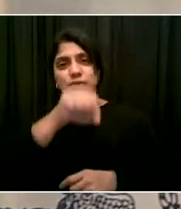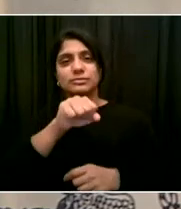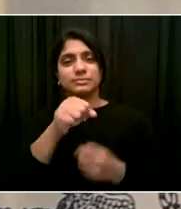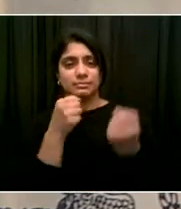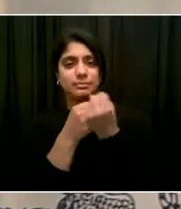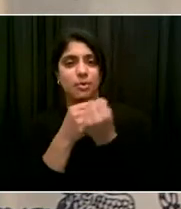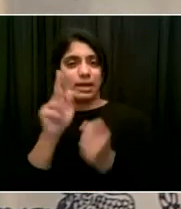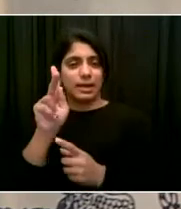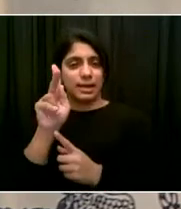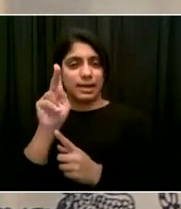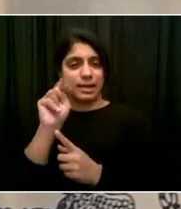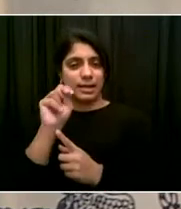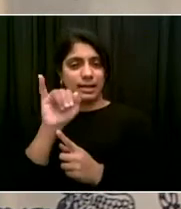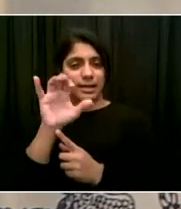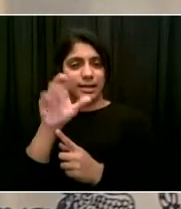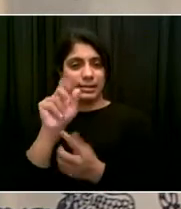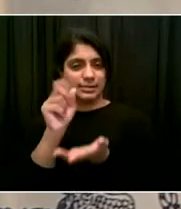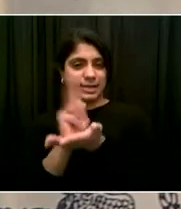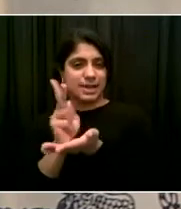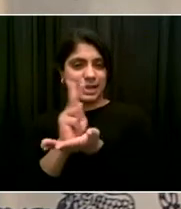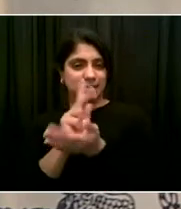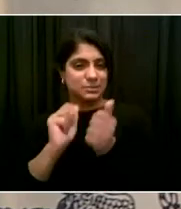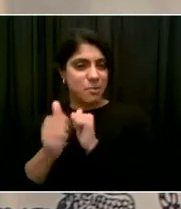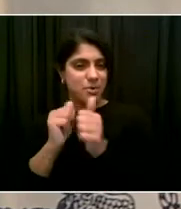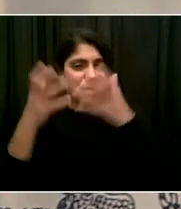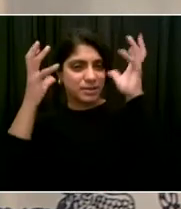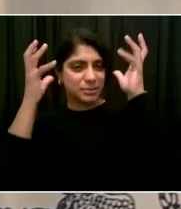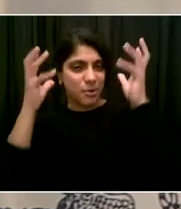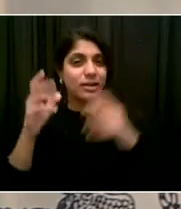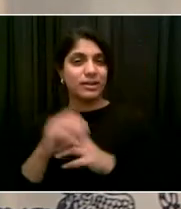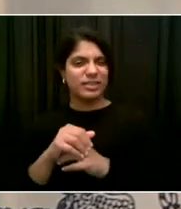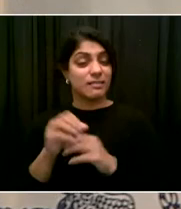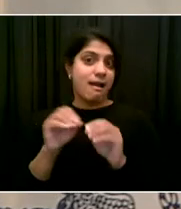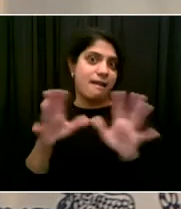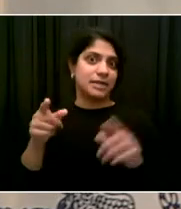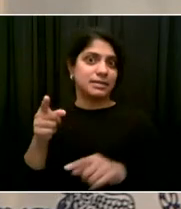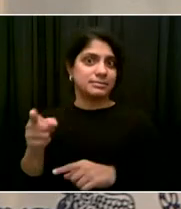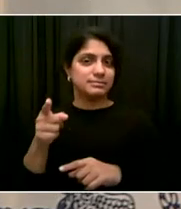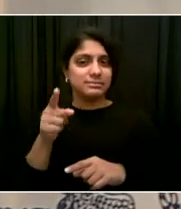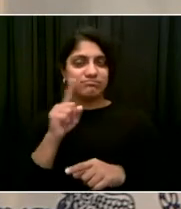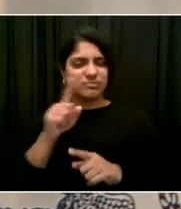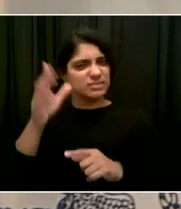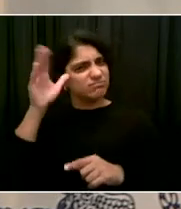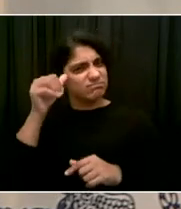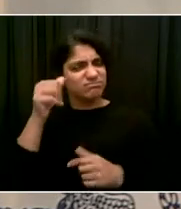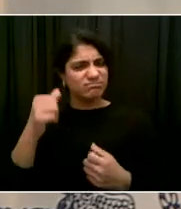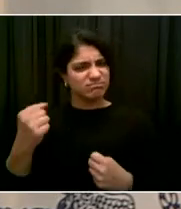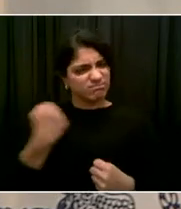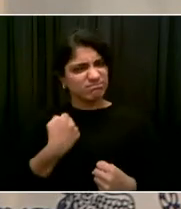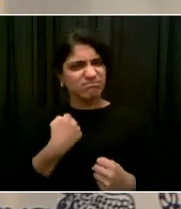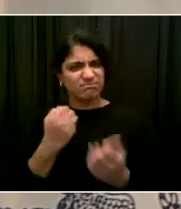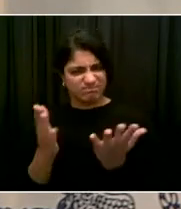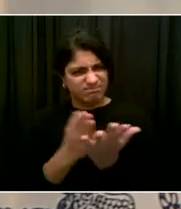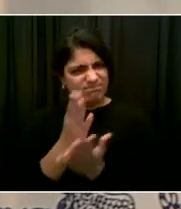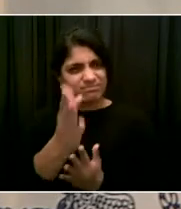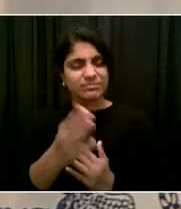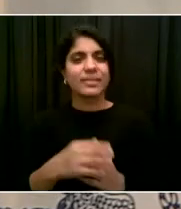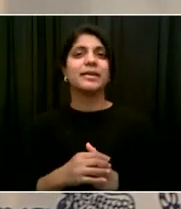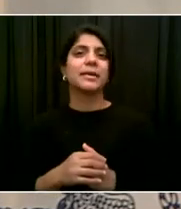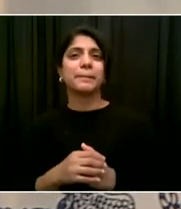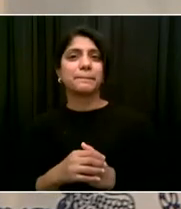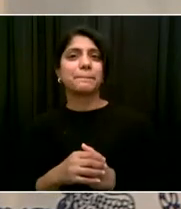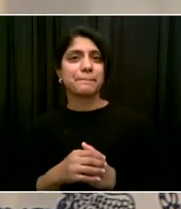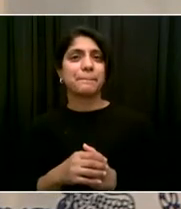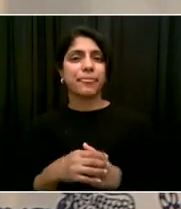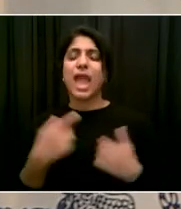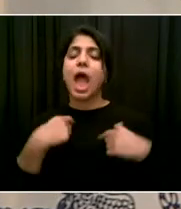thin, but he's still the most energetic of fans. I could go on all day about all he's